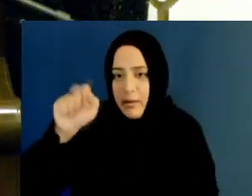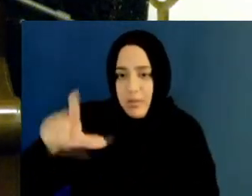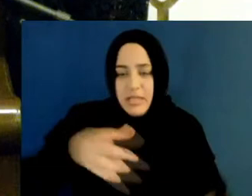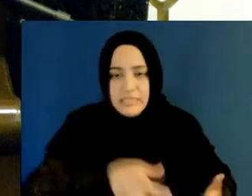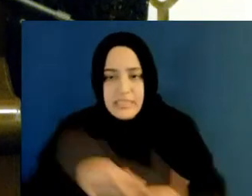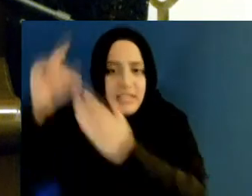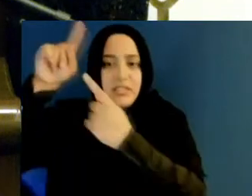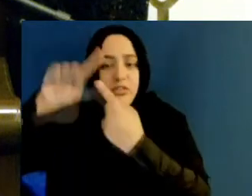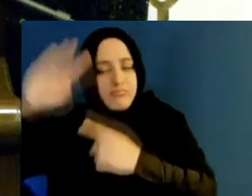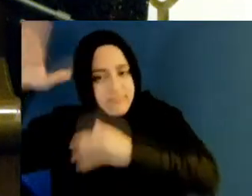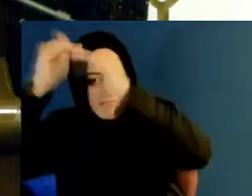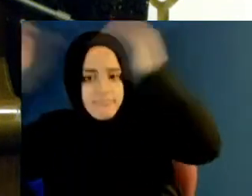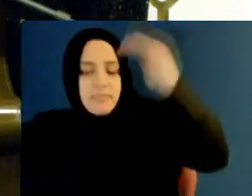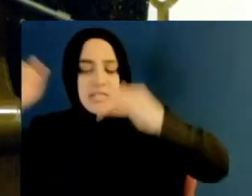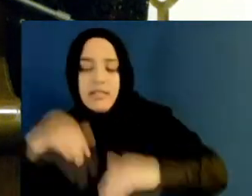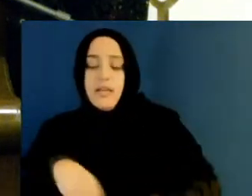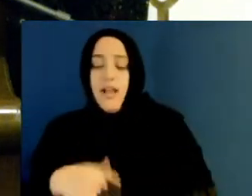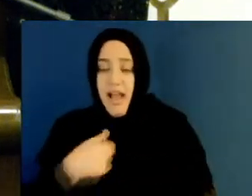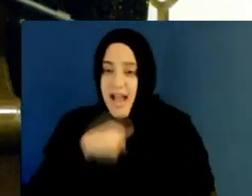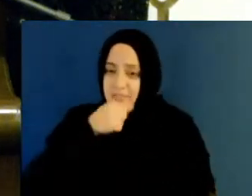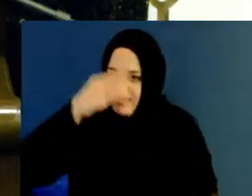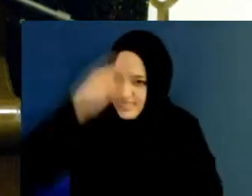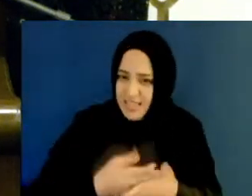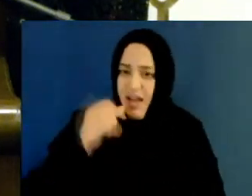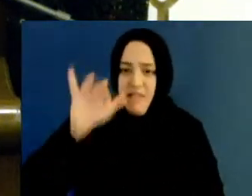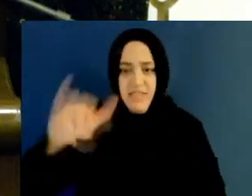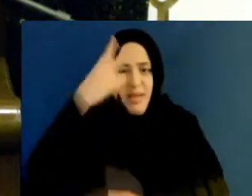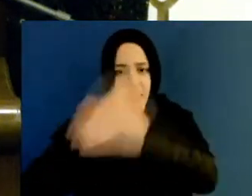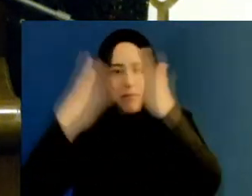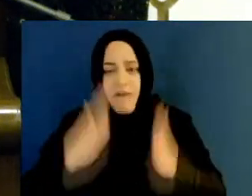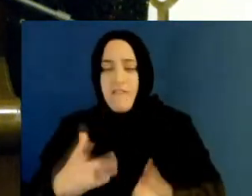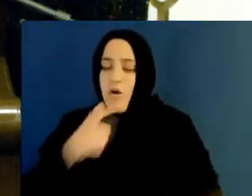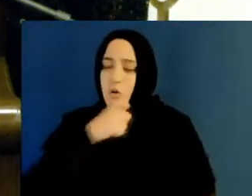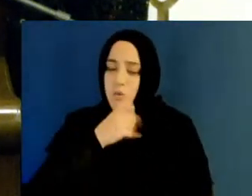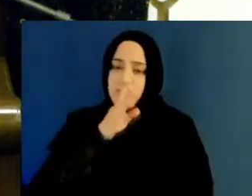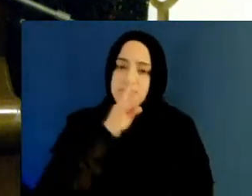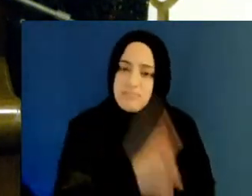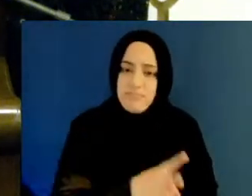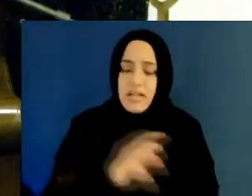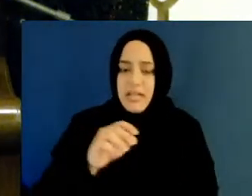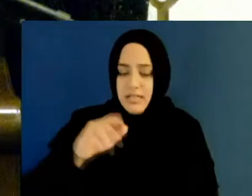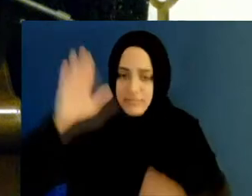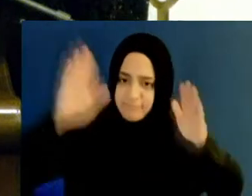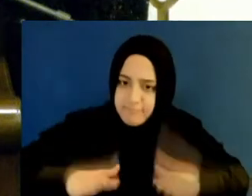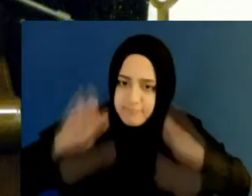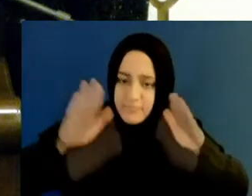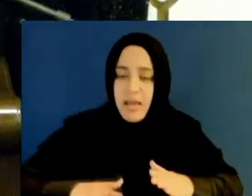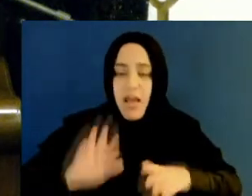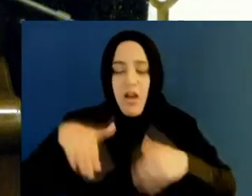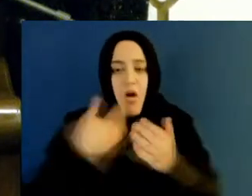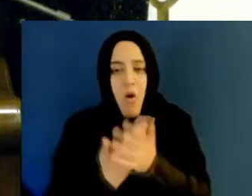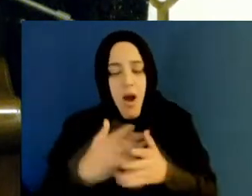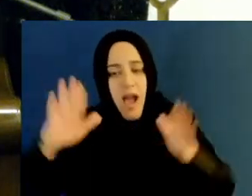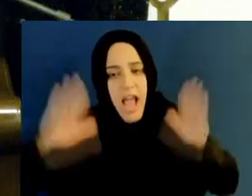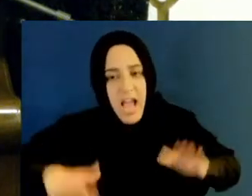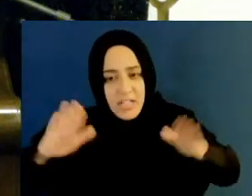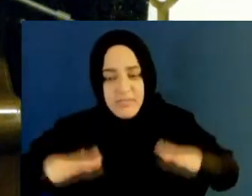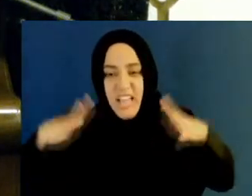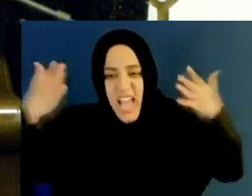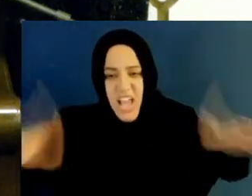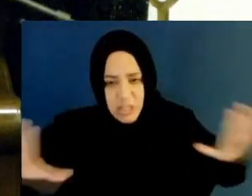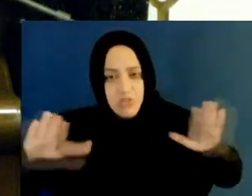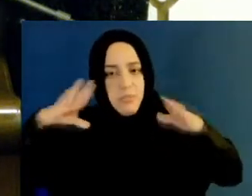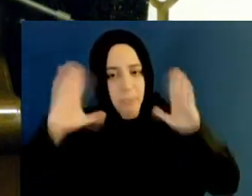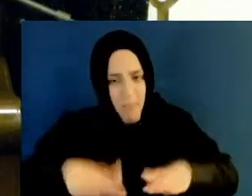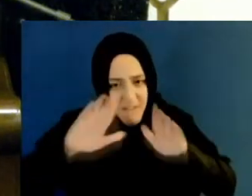the son of that Nabi who recited Salat and the Malaika were behind him, Safan Safa.